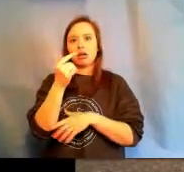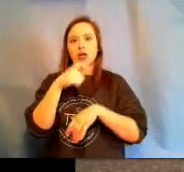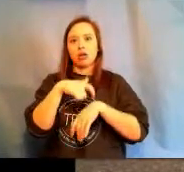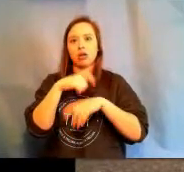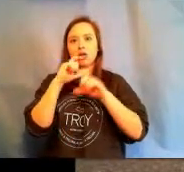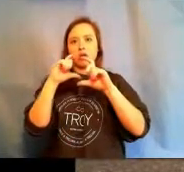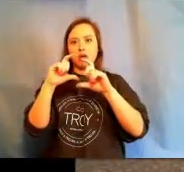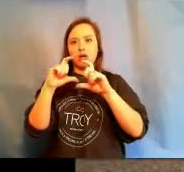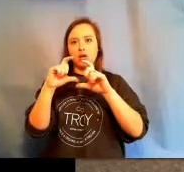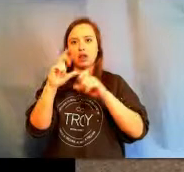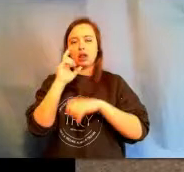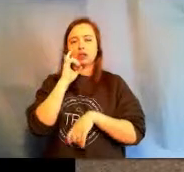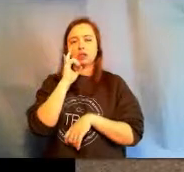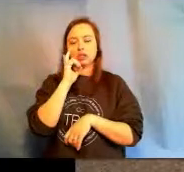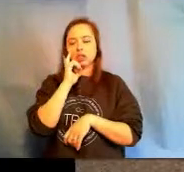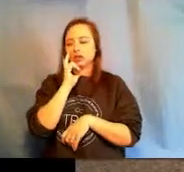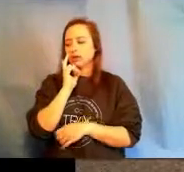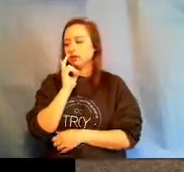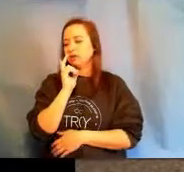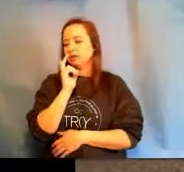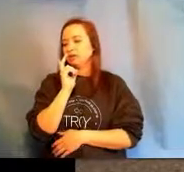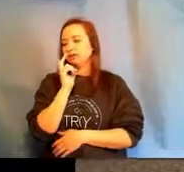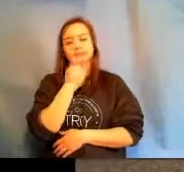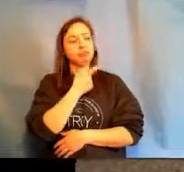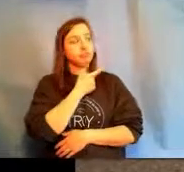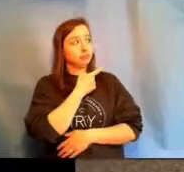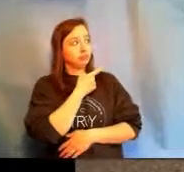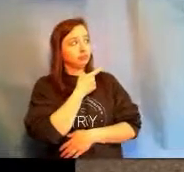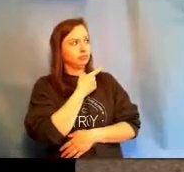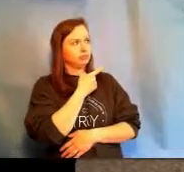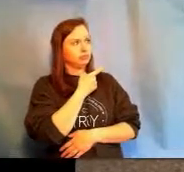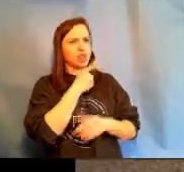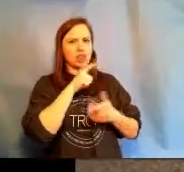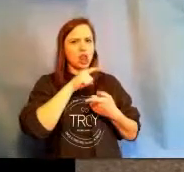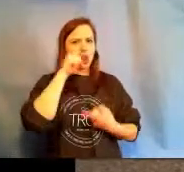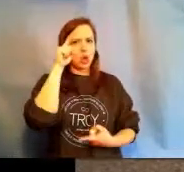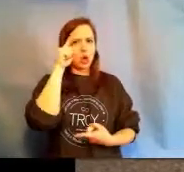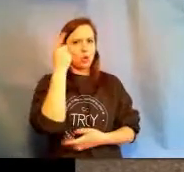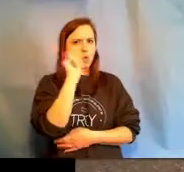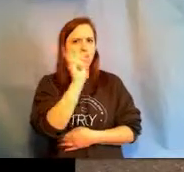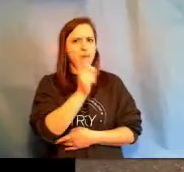is. Let's look at our minute hand first, the long hand. Where is the long hand pointing?